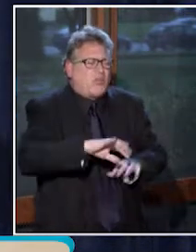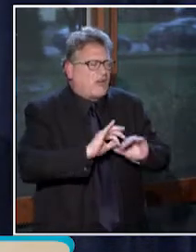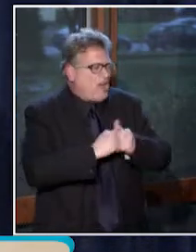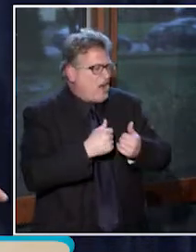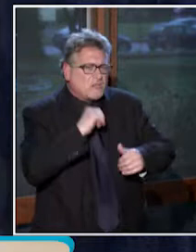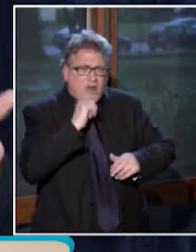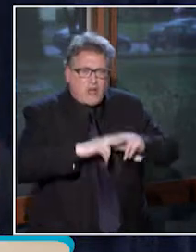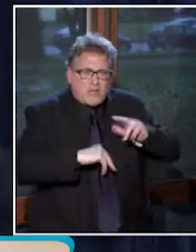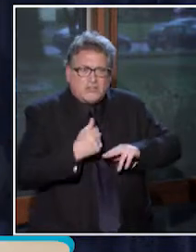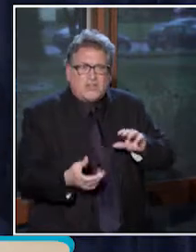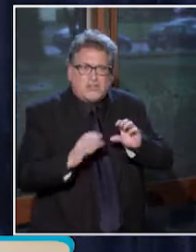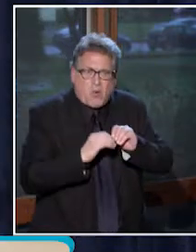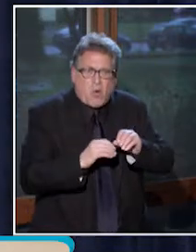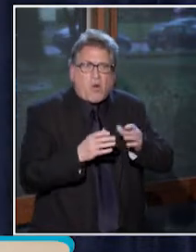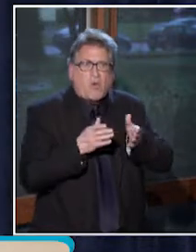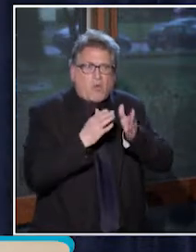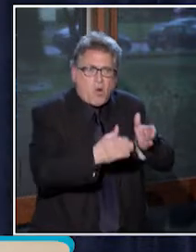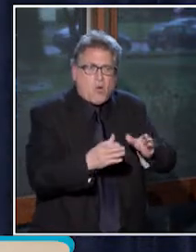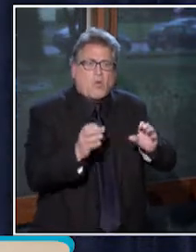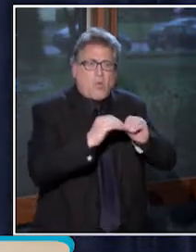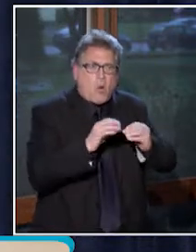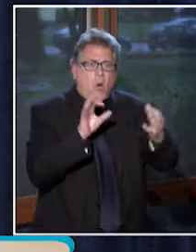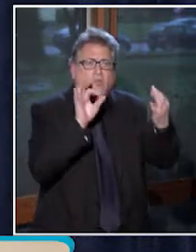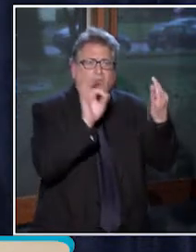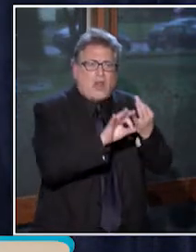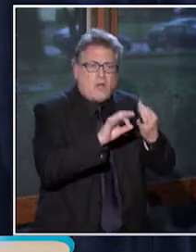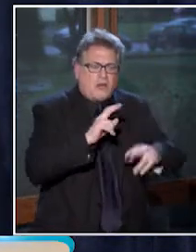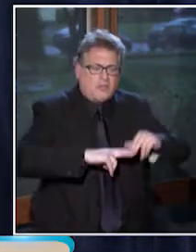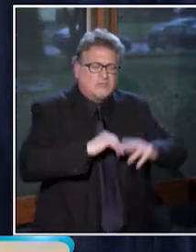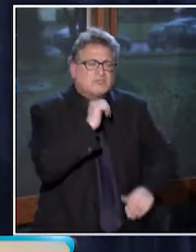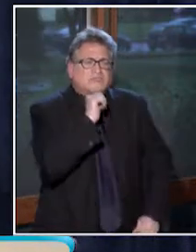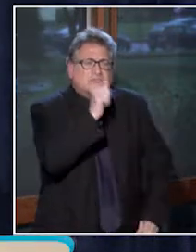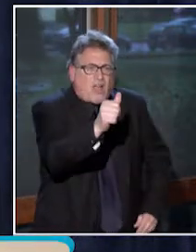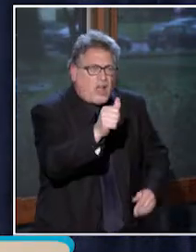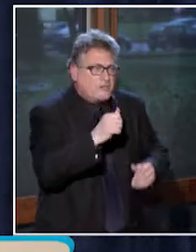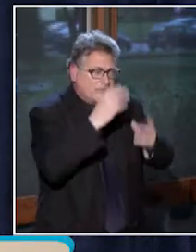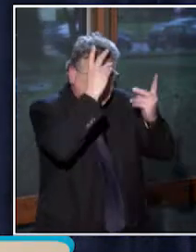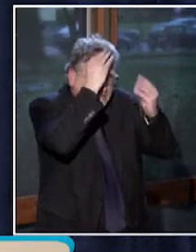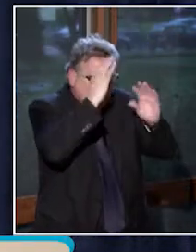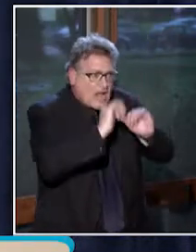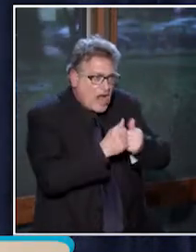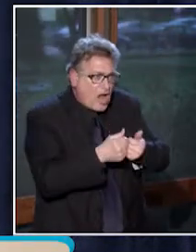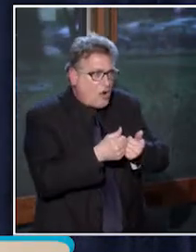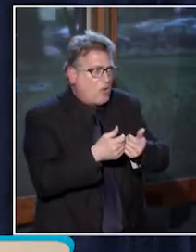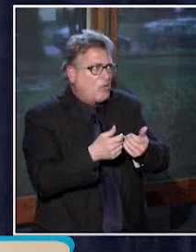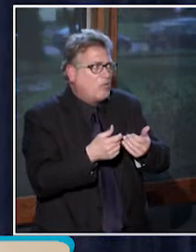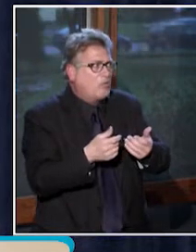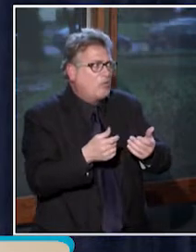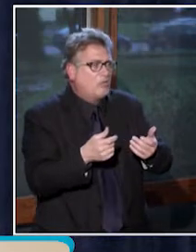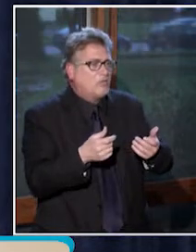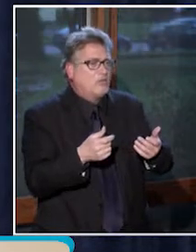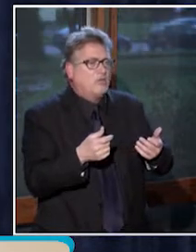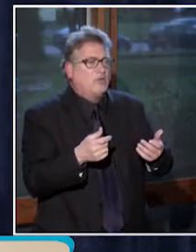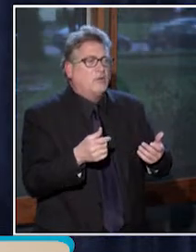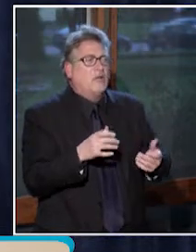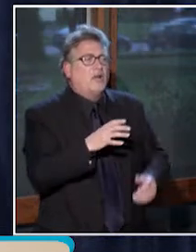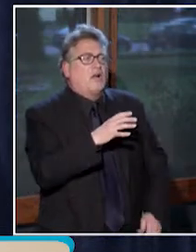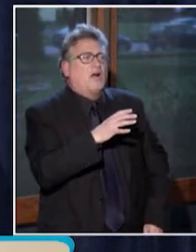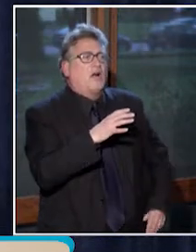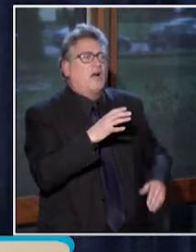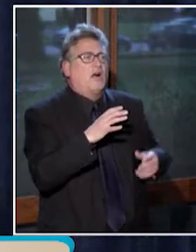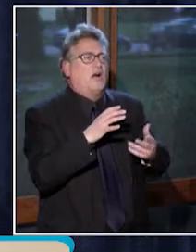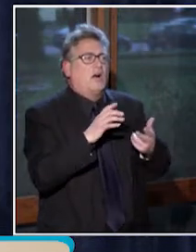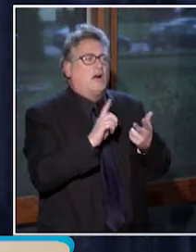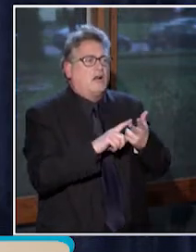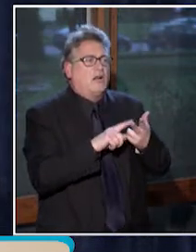not building more freeways. That isn't going to happen, so we have to think about that. And how do we leverage the full potential